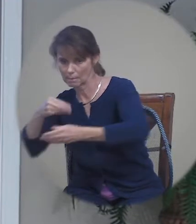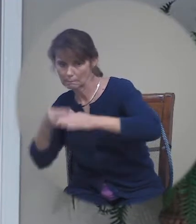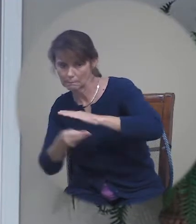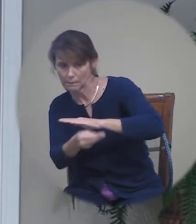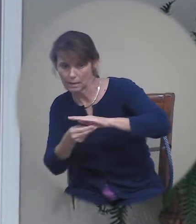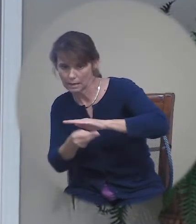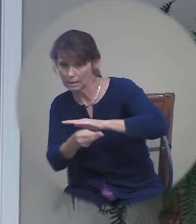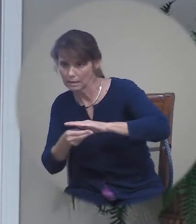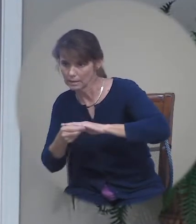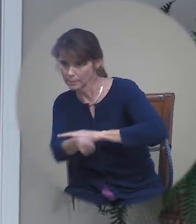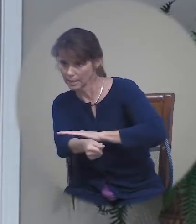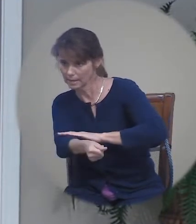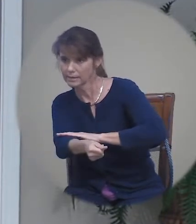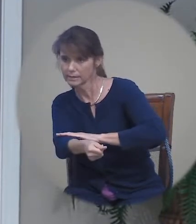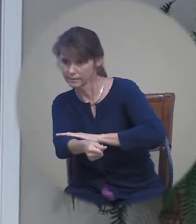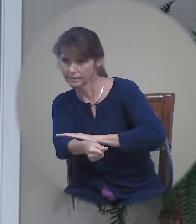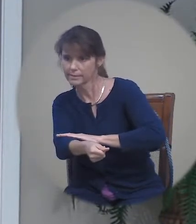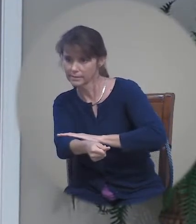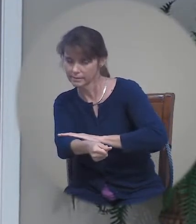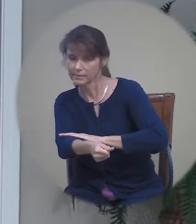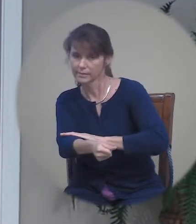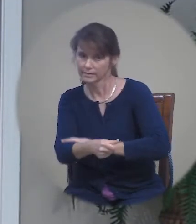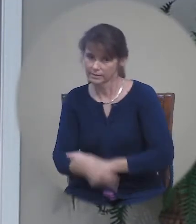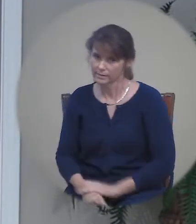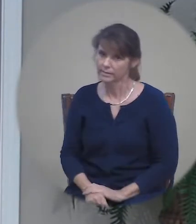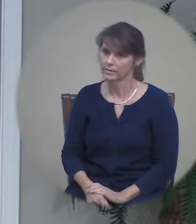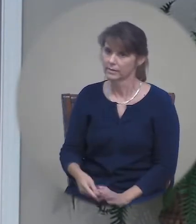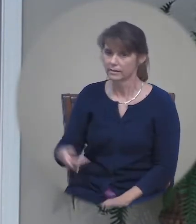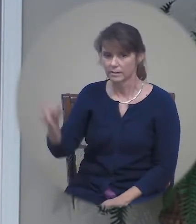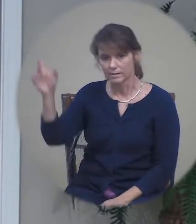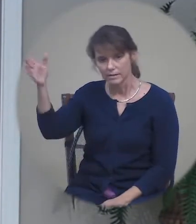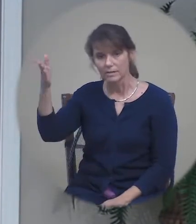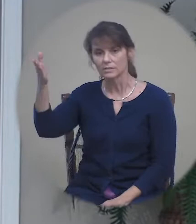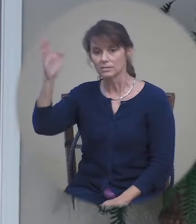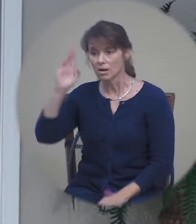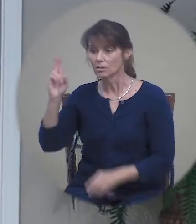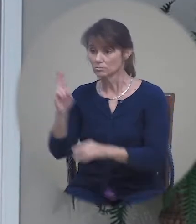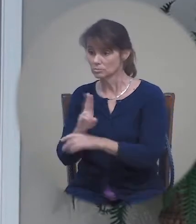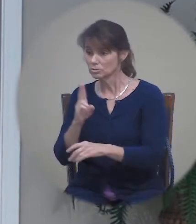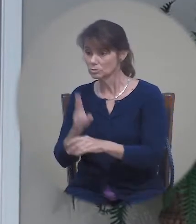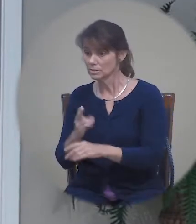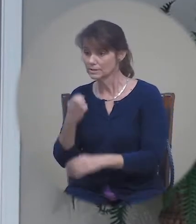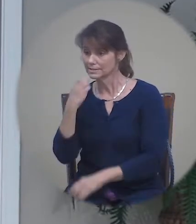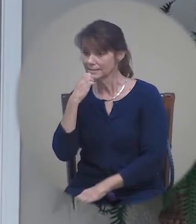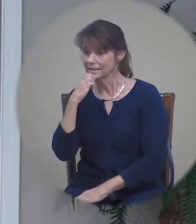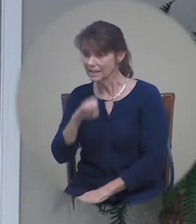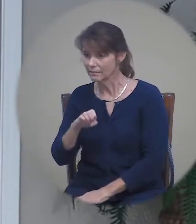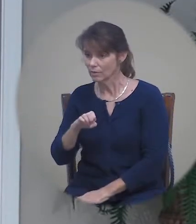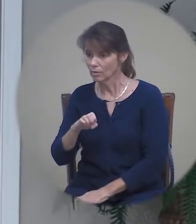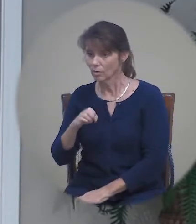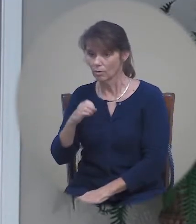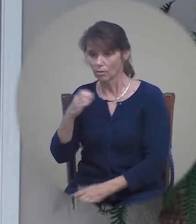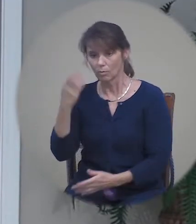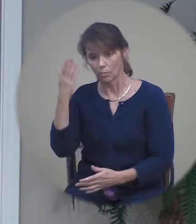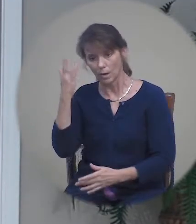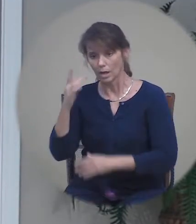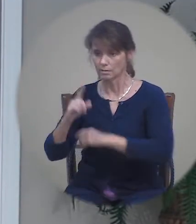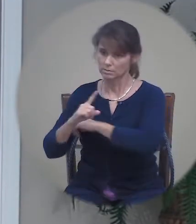thinking about the Lord used Babylon, uses Assyria, he uses them to punish his people for their